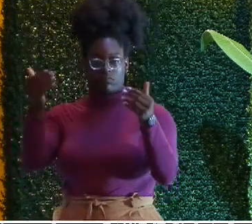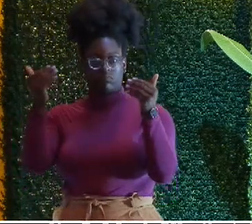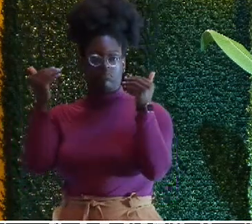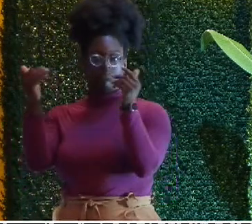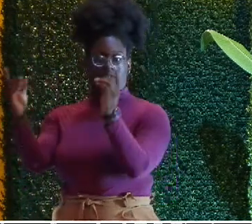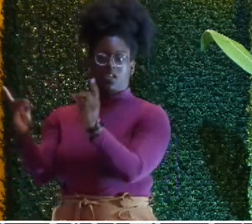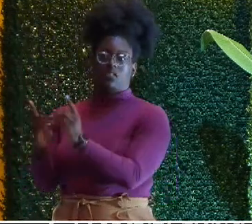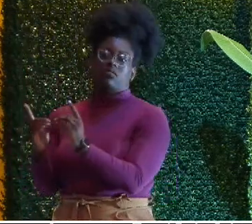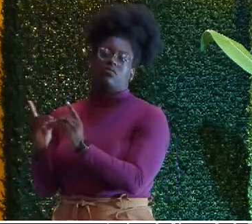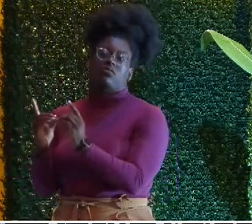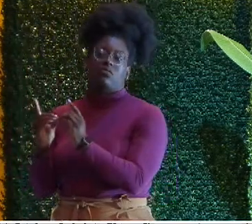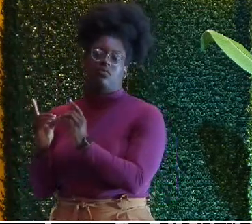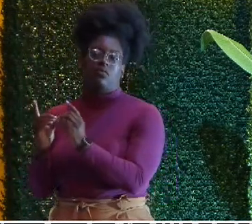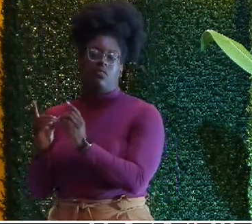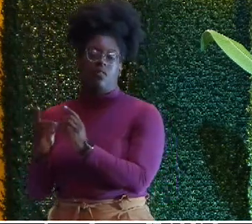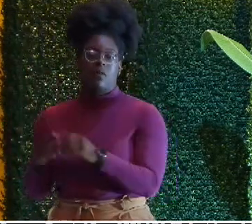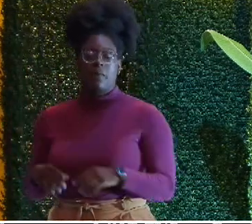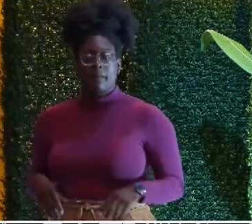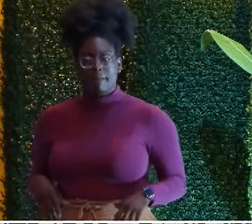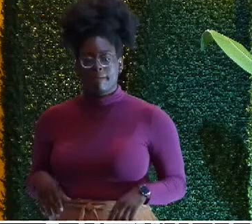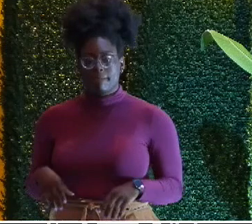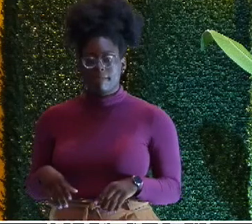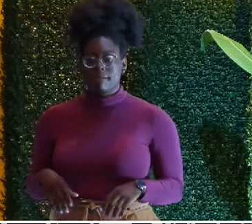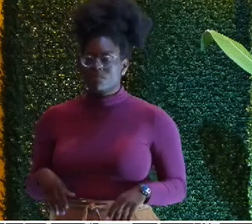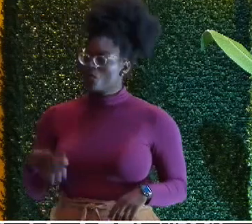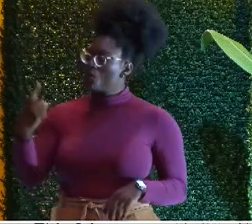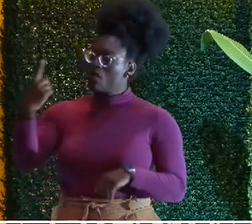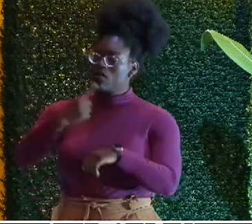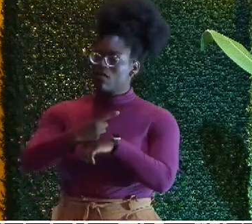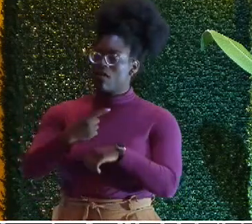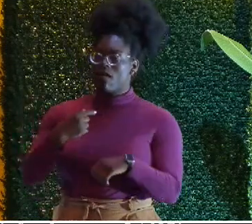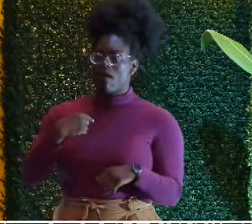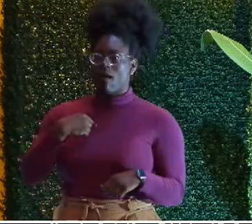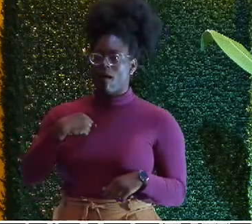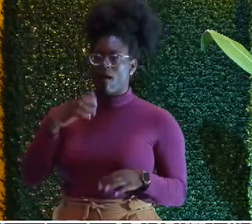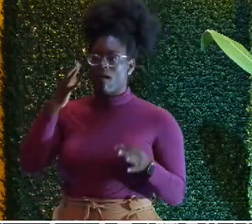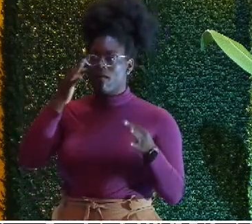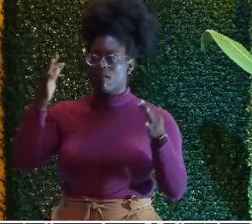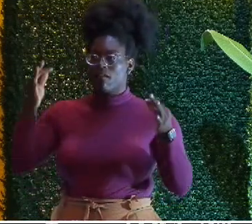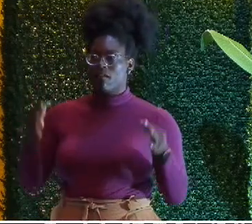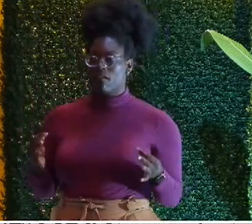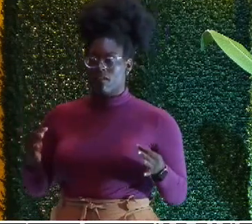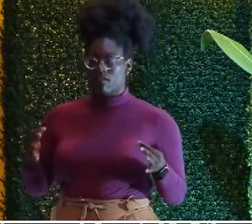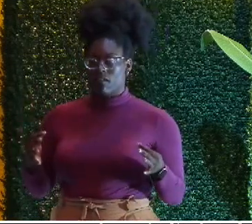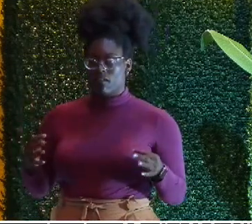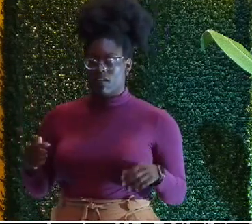the stats look like, no matter what, I will not fear black men.